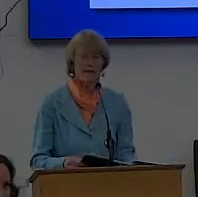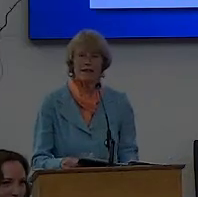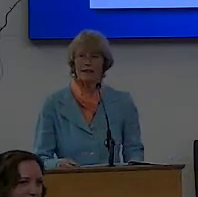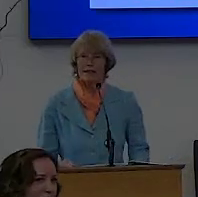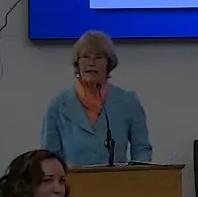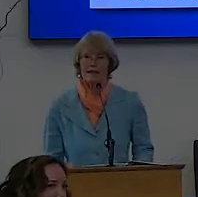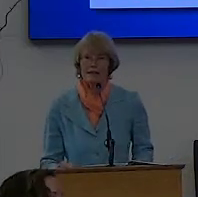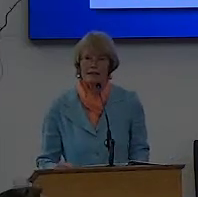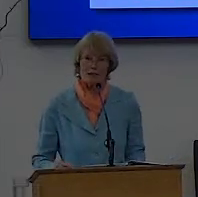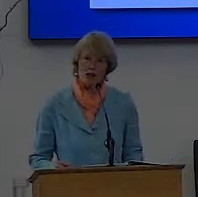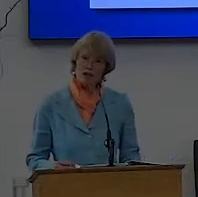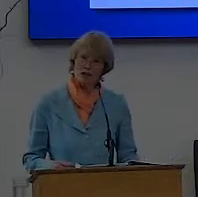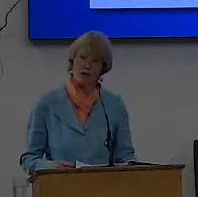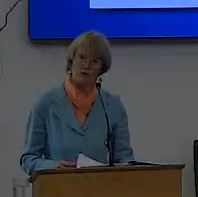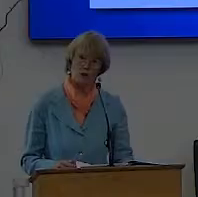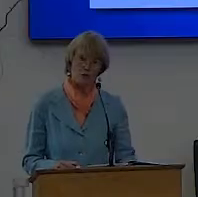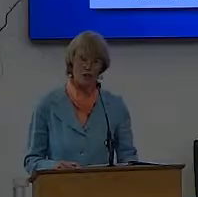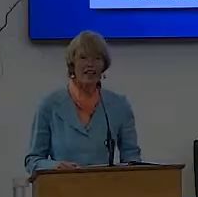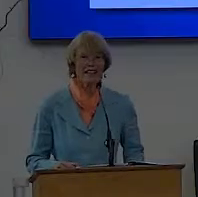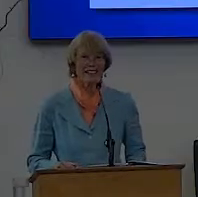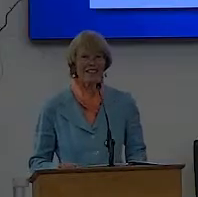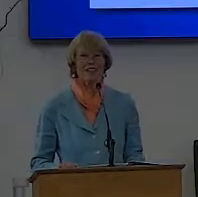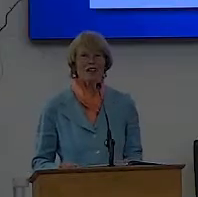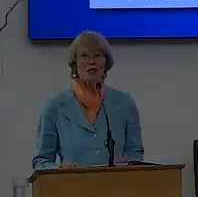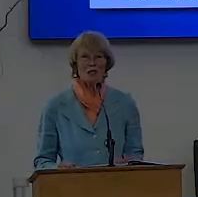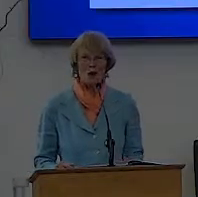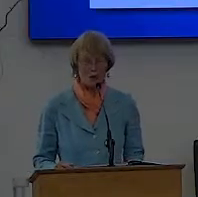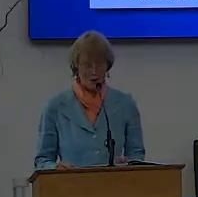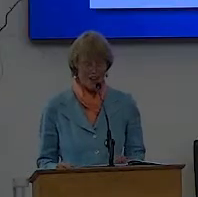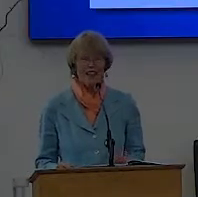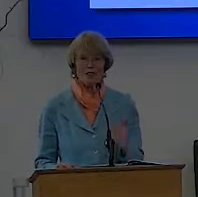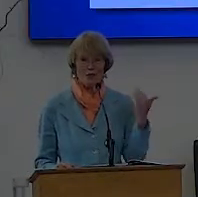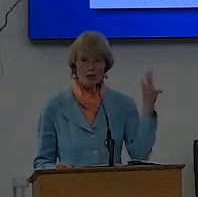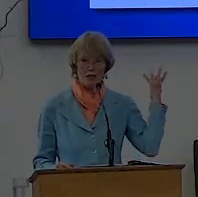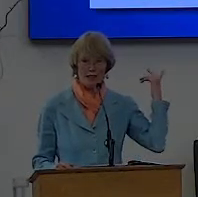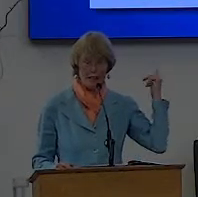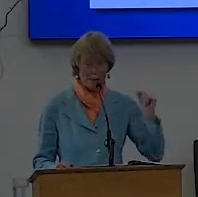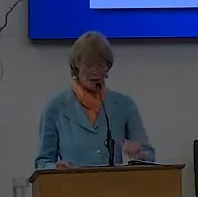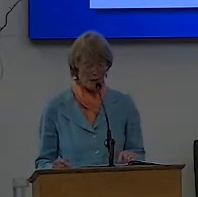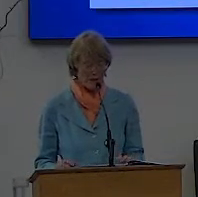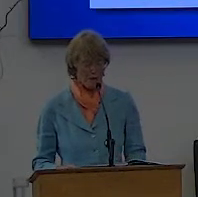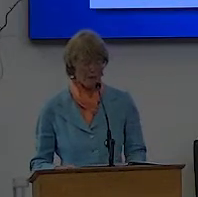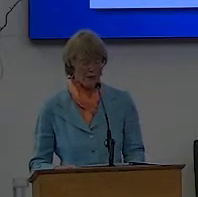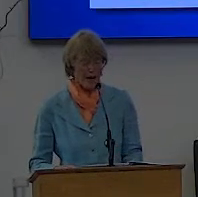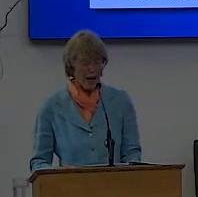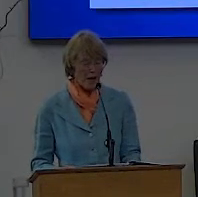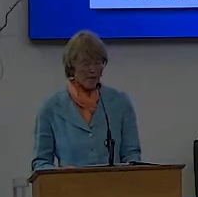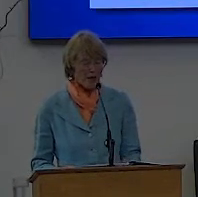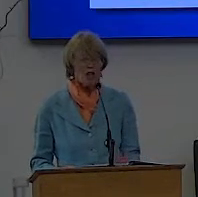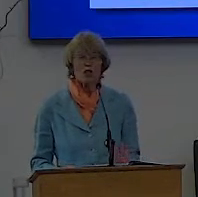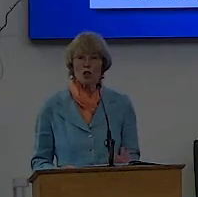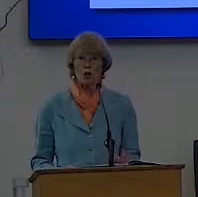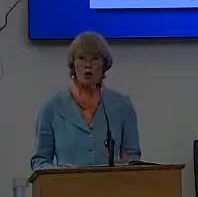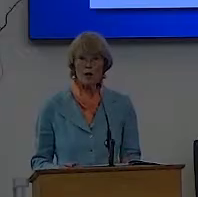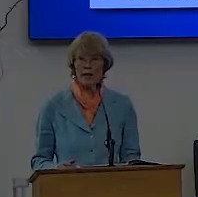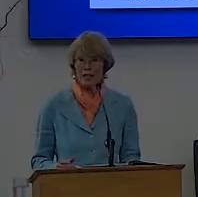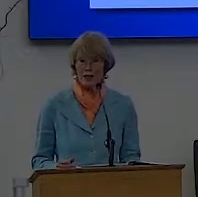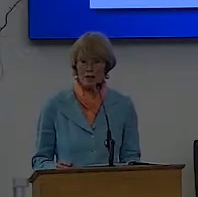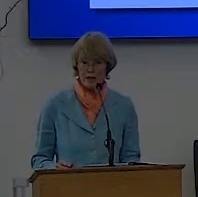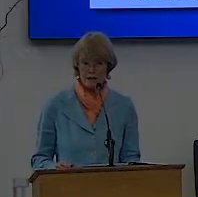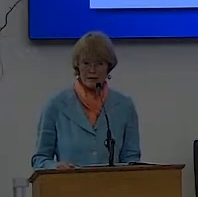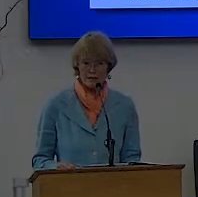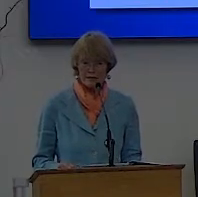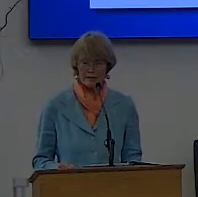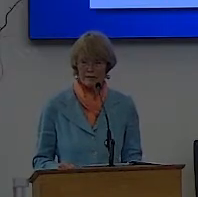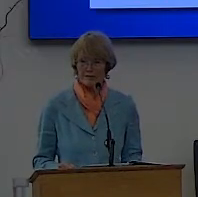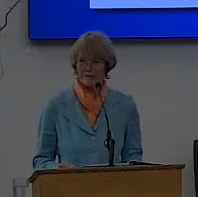didn't get to talk to you first. So, as you can see the names up there. Joe